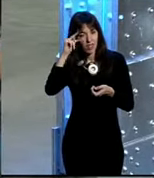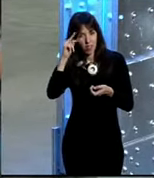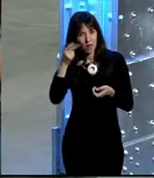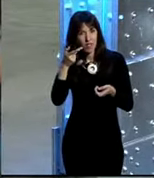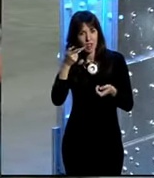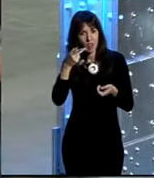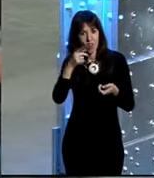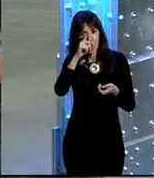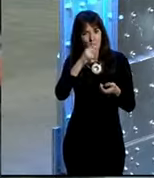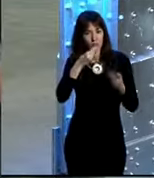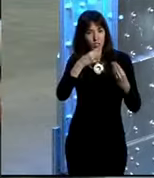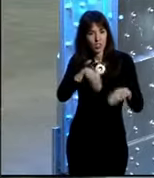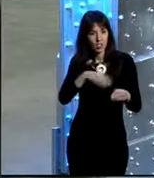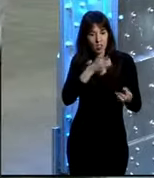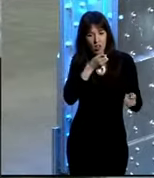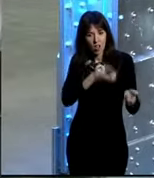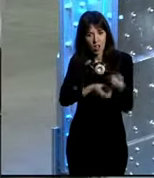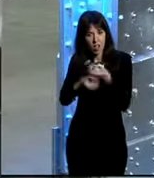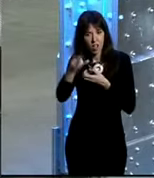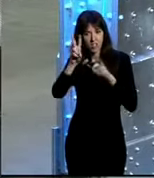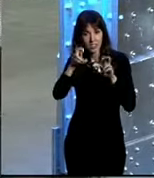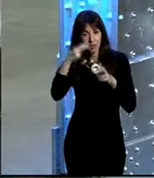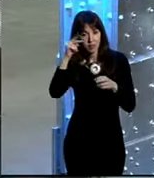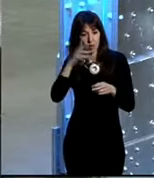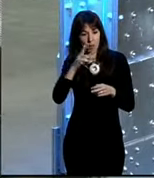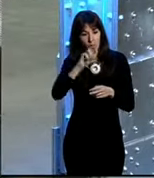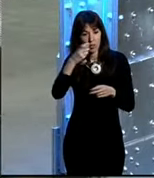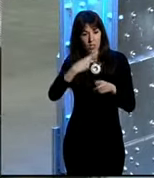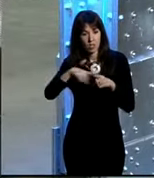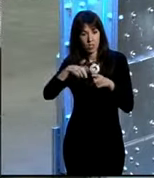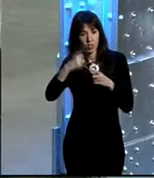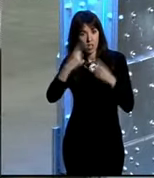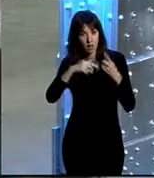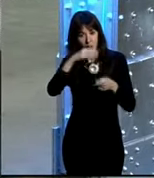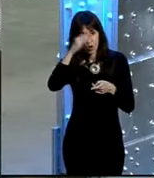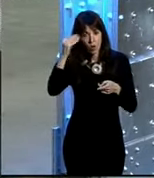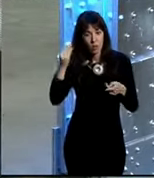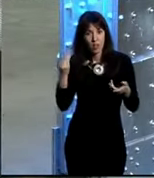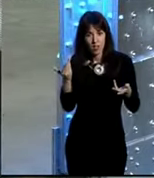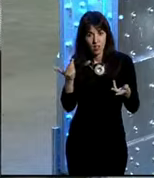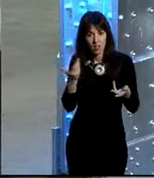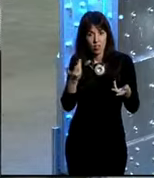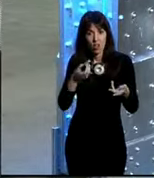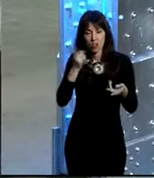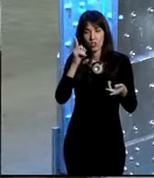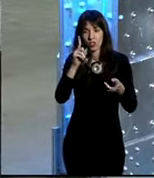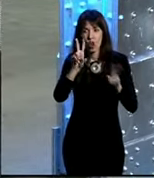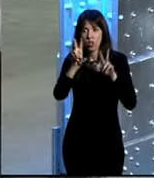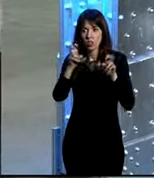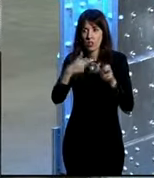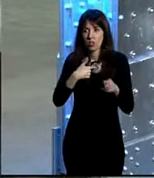we tend to remember experiences, or we tend to remember the things we tell each other about our